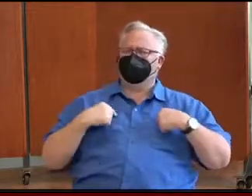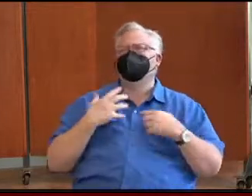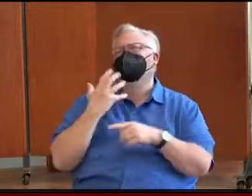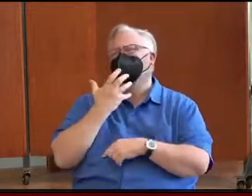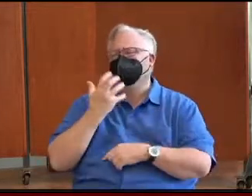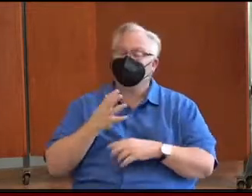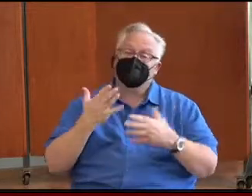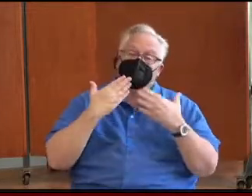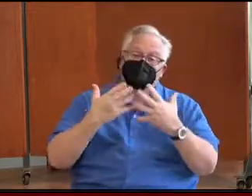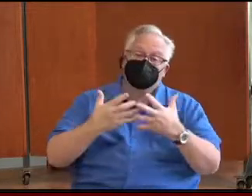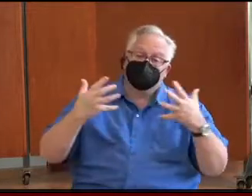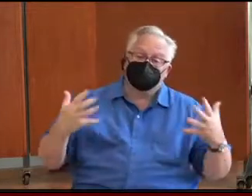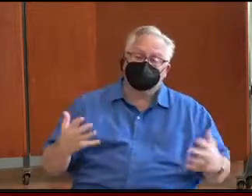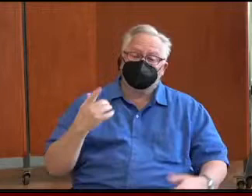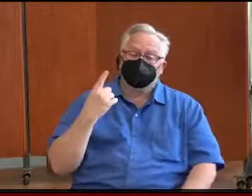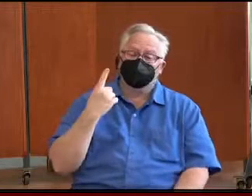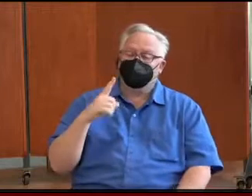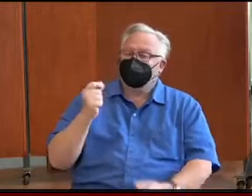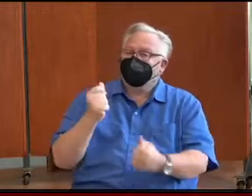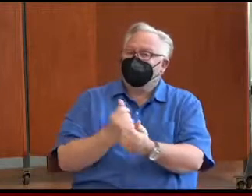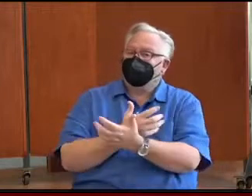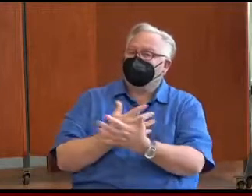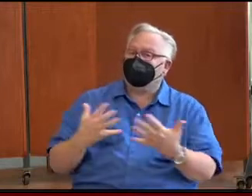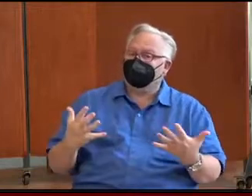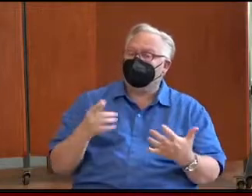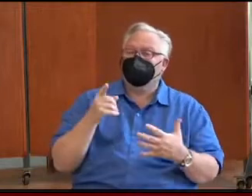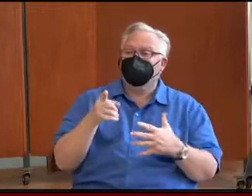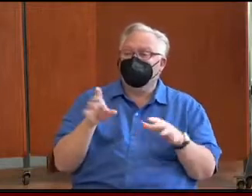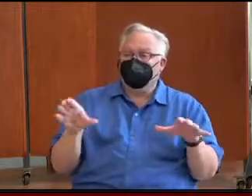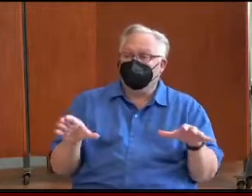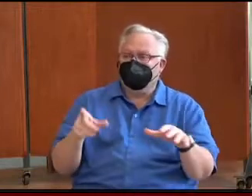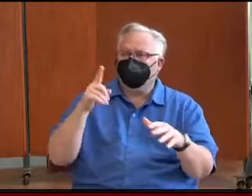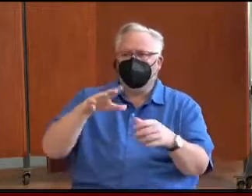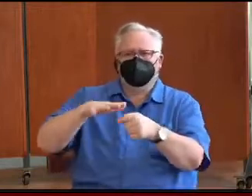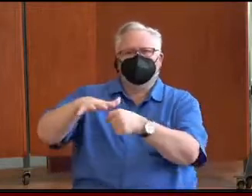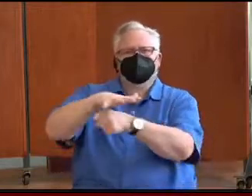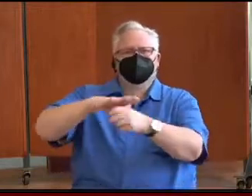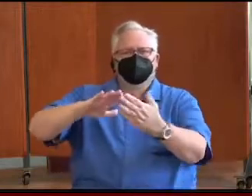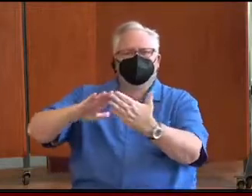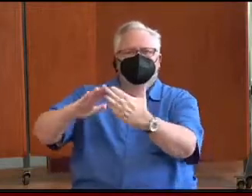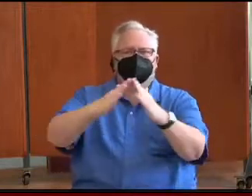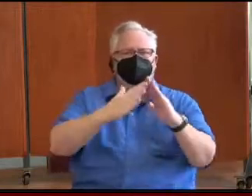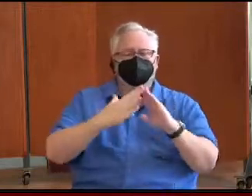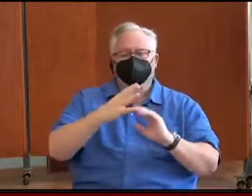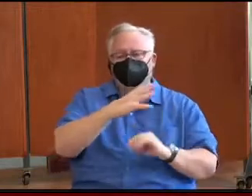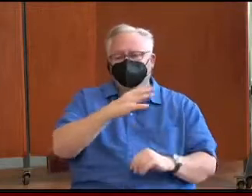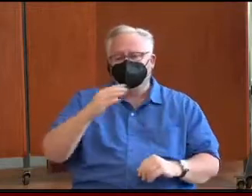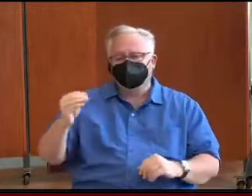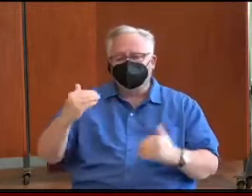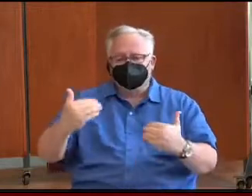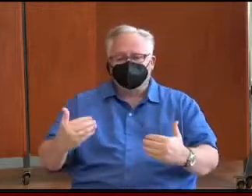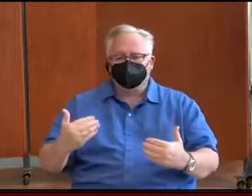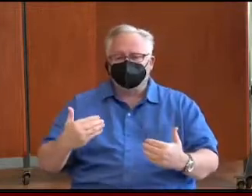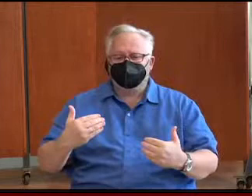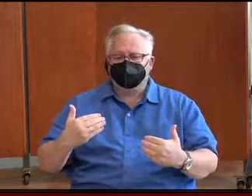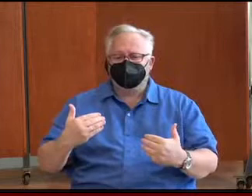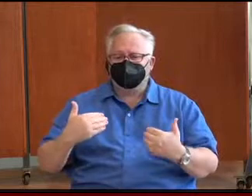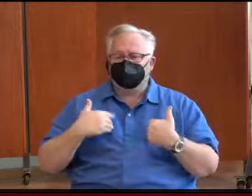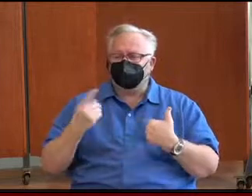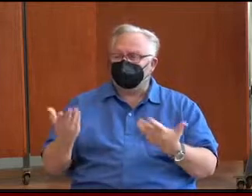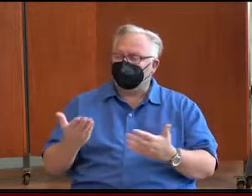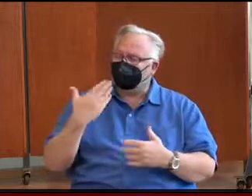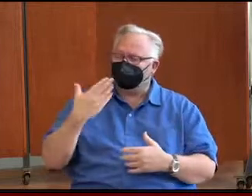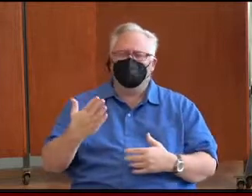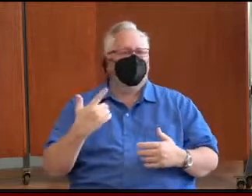you very much for everything you have done for the community and to have me here, having you.